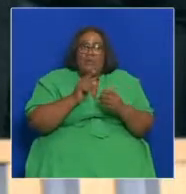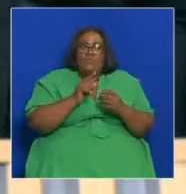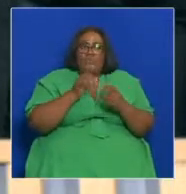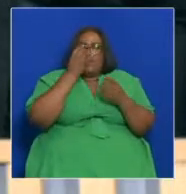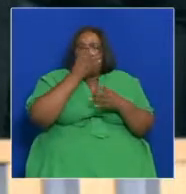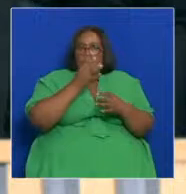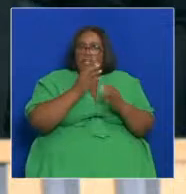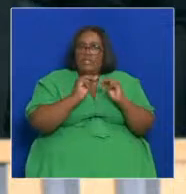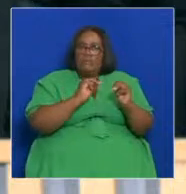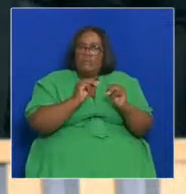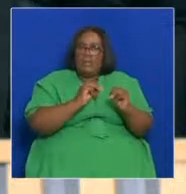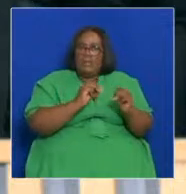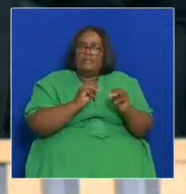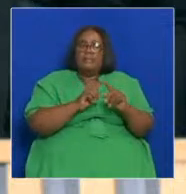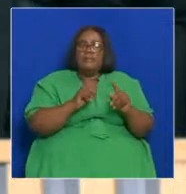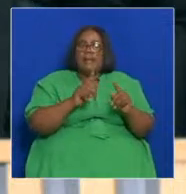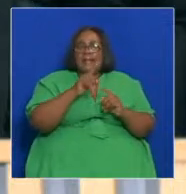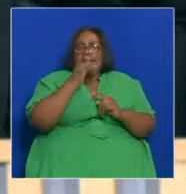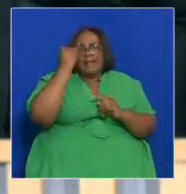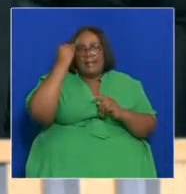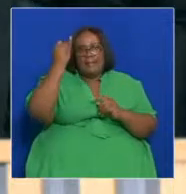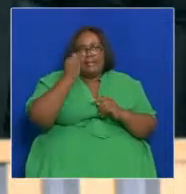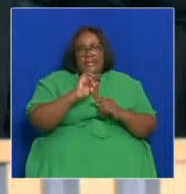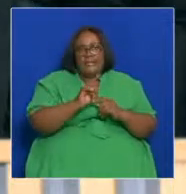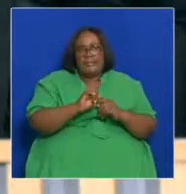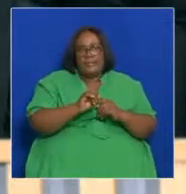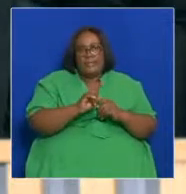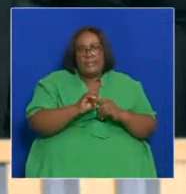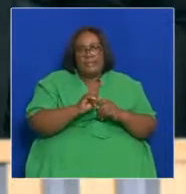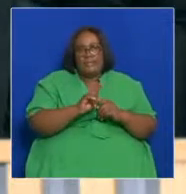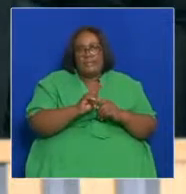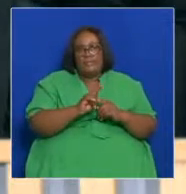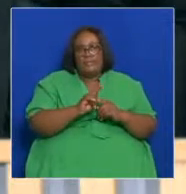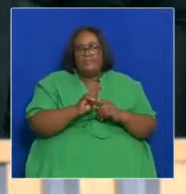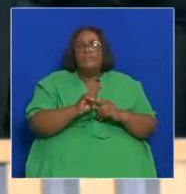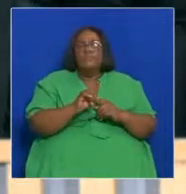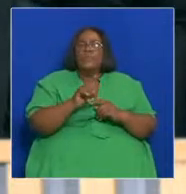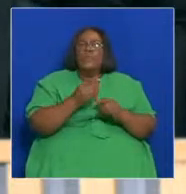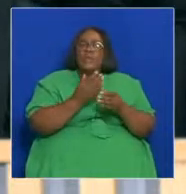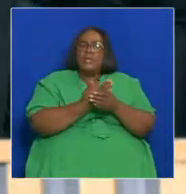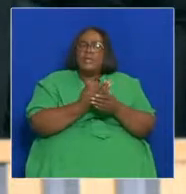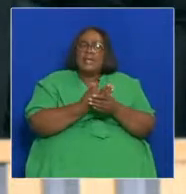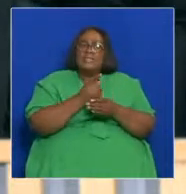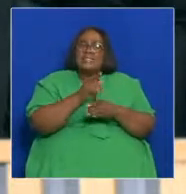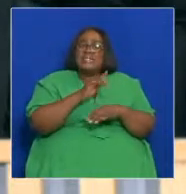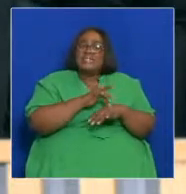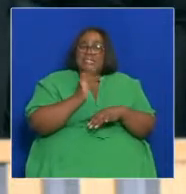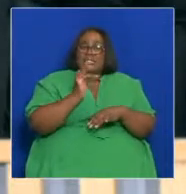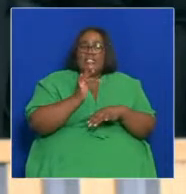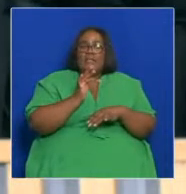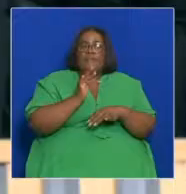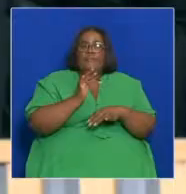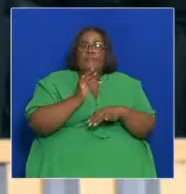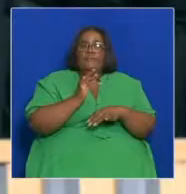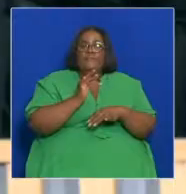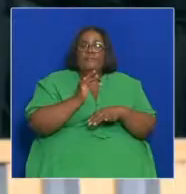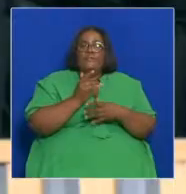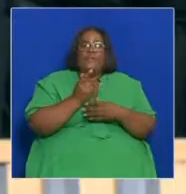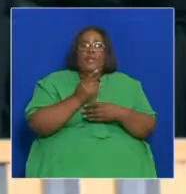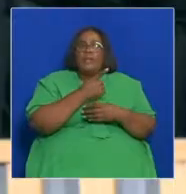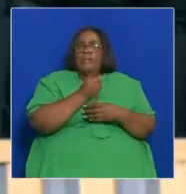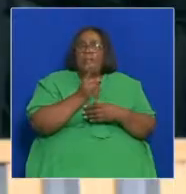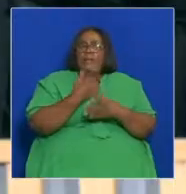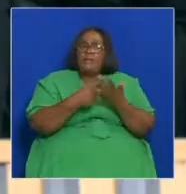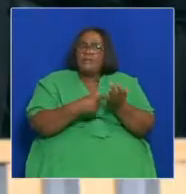But the idea that matters are sensitive, therefore, they will not be discussed with you,